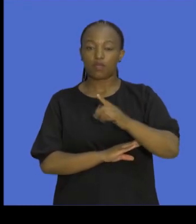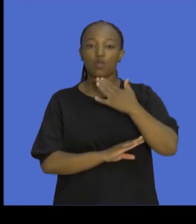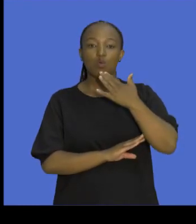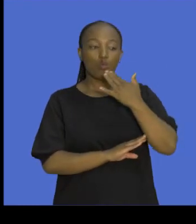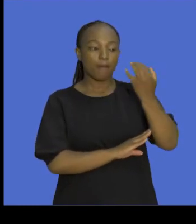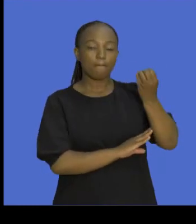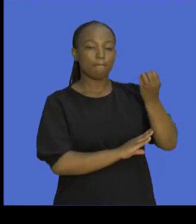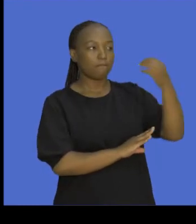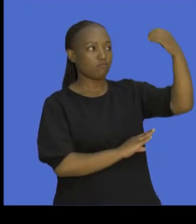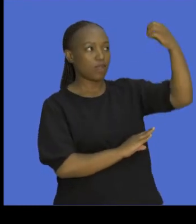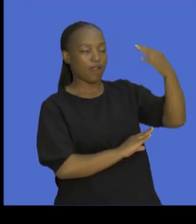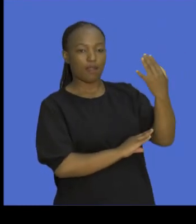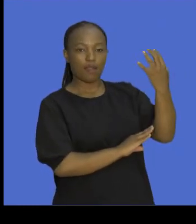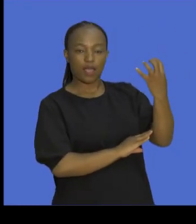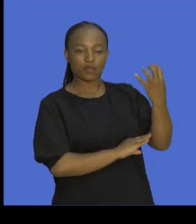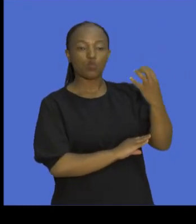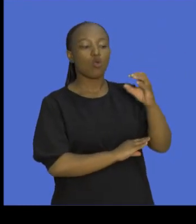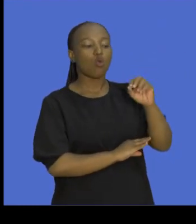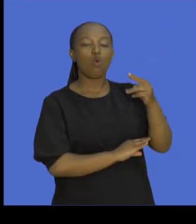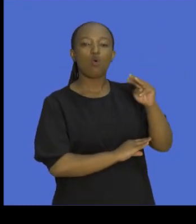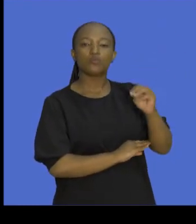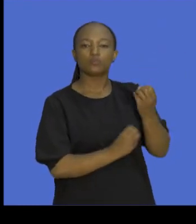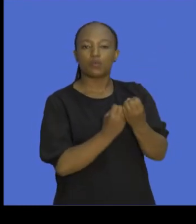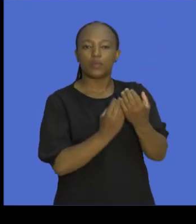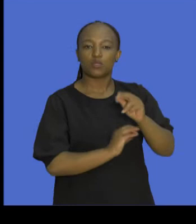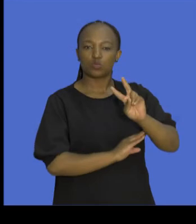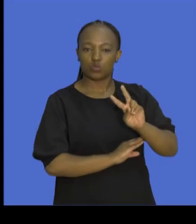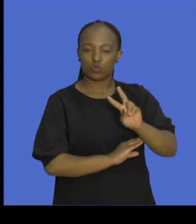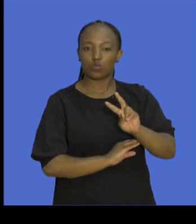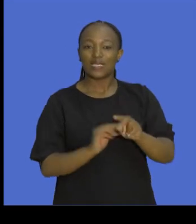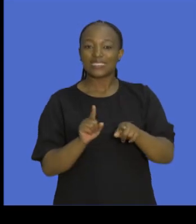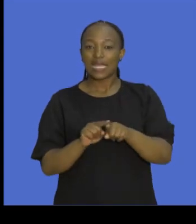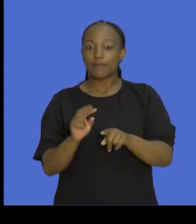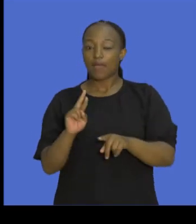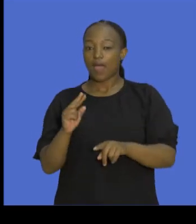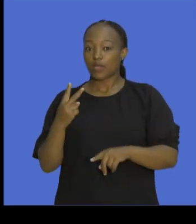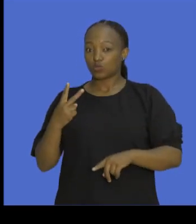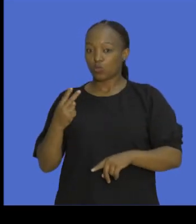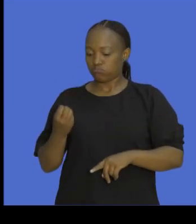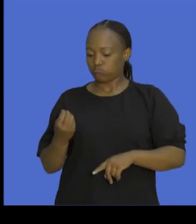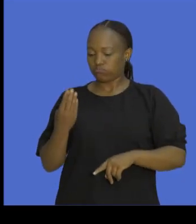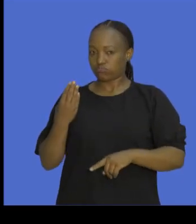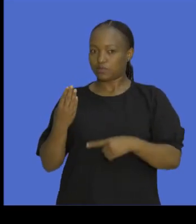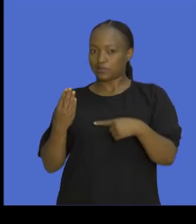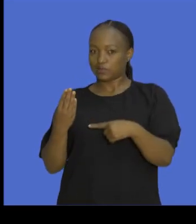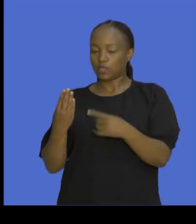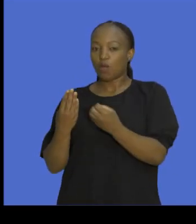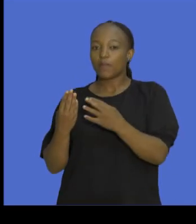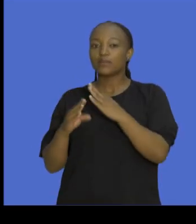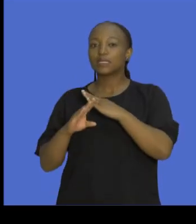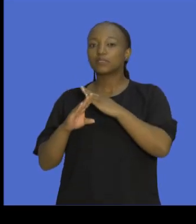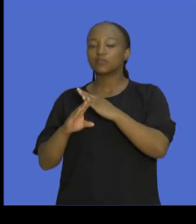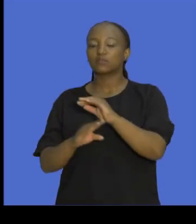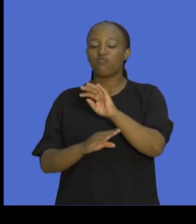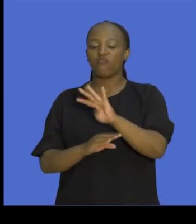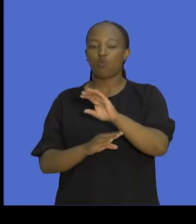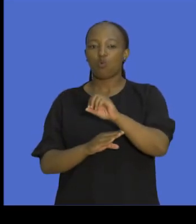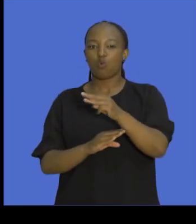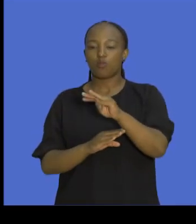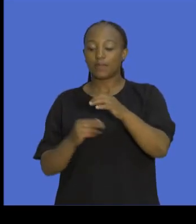a resistance of 2 ohms, okay, while R2 is the second light bulb with a resistance of 4 ohms, which is